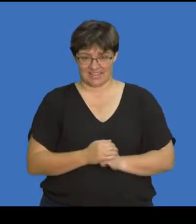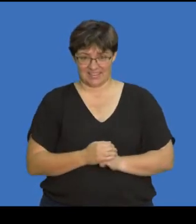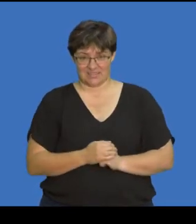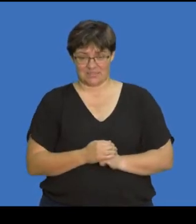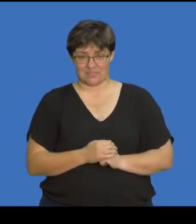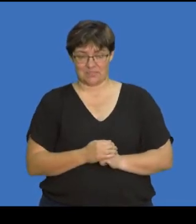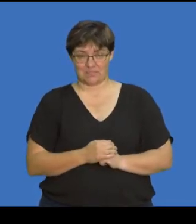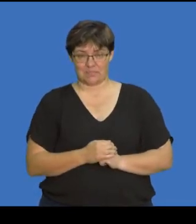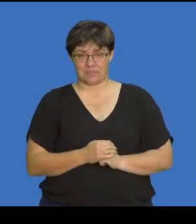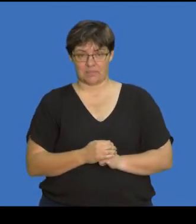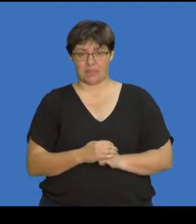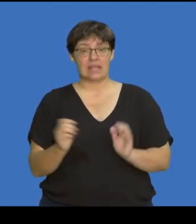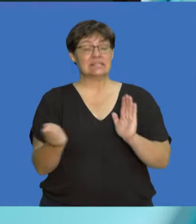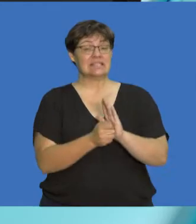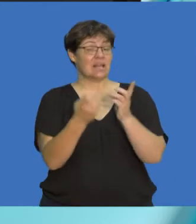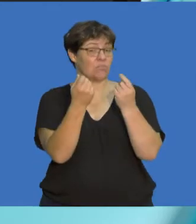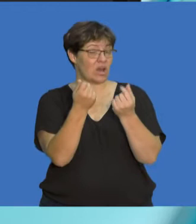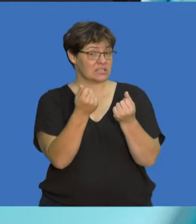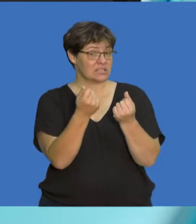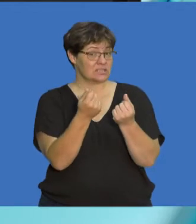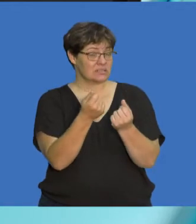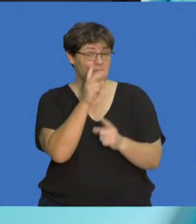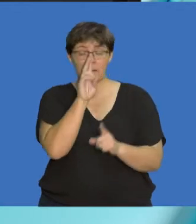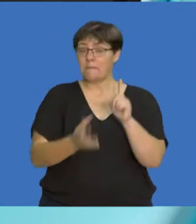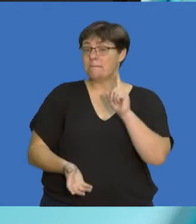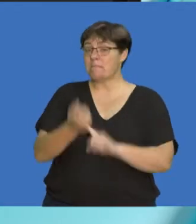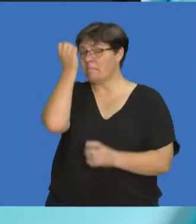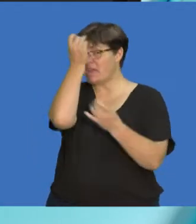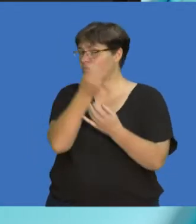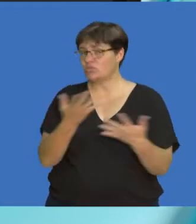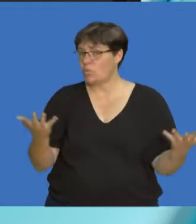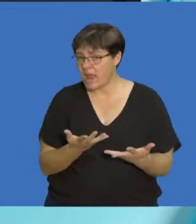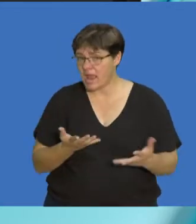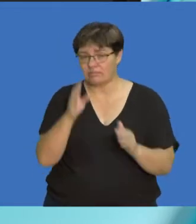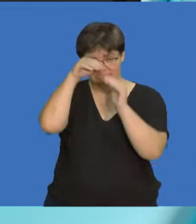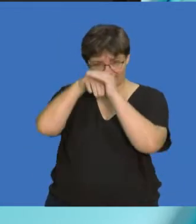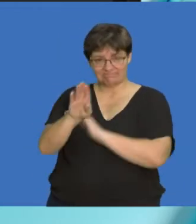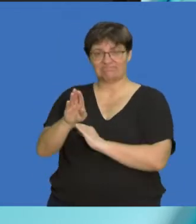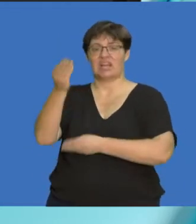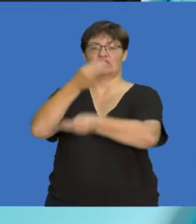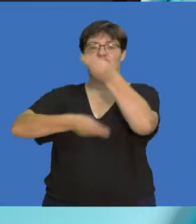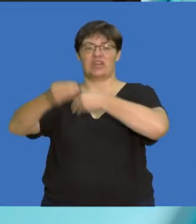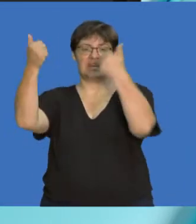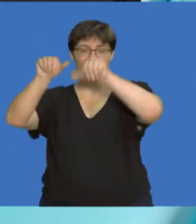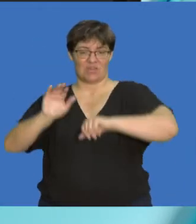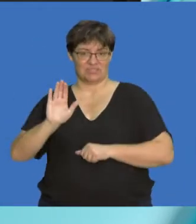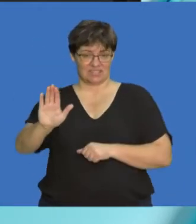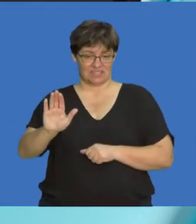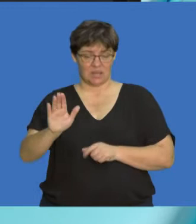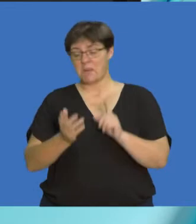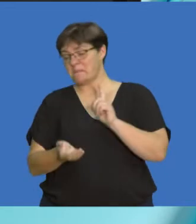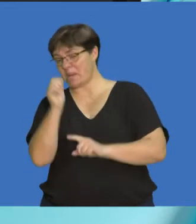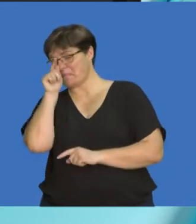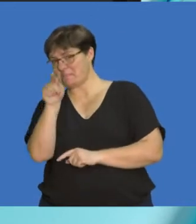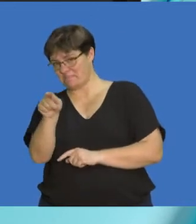again, selling price, where will I locate the information? I need to go to my trading account to find